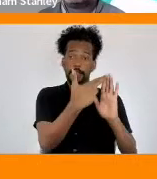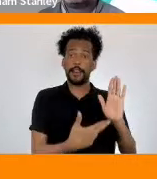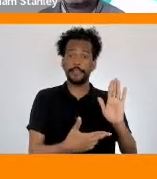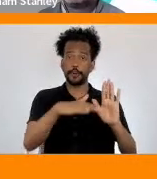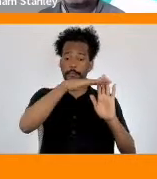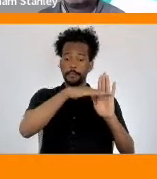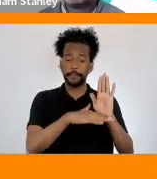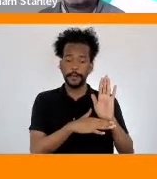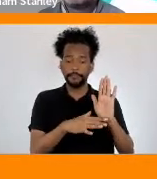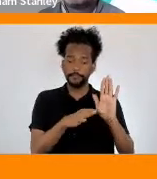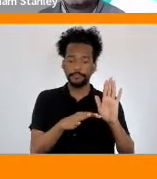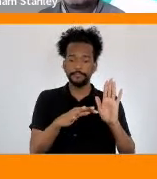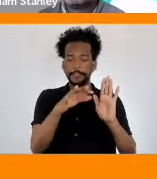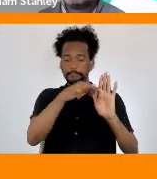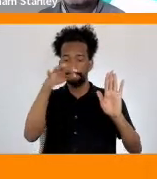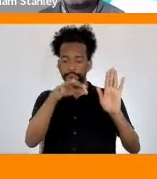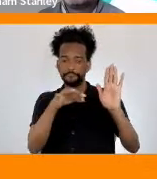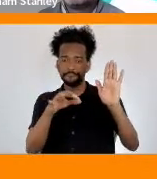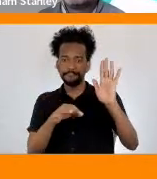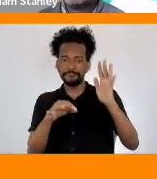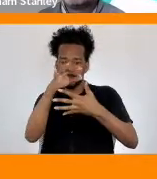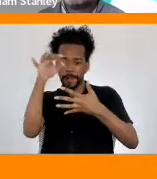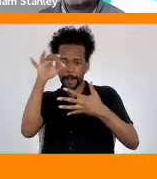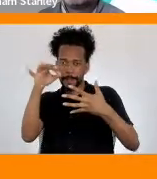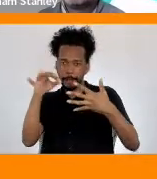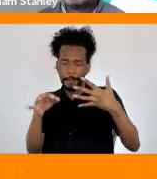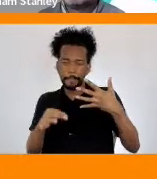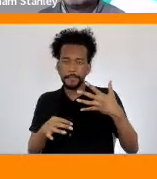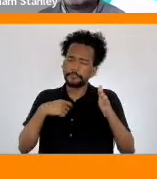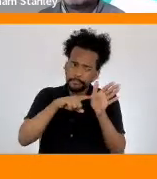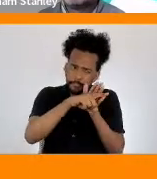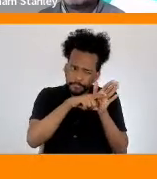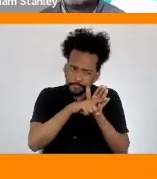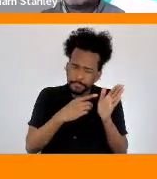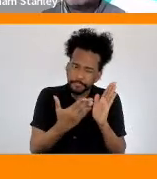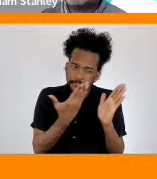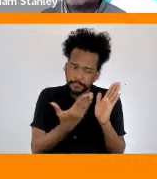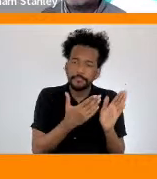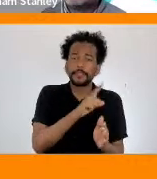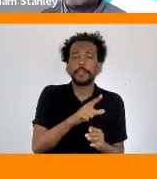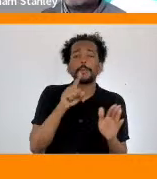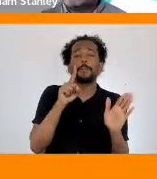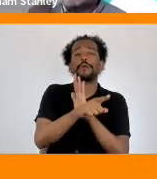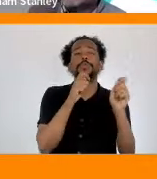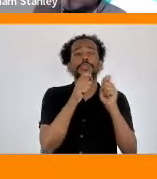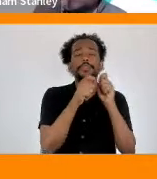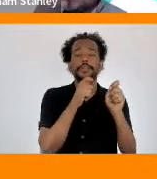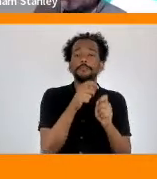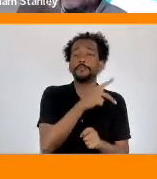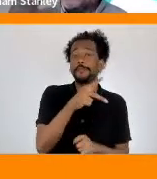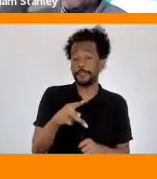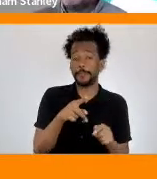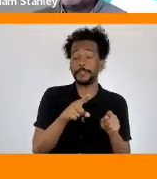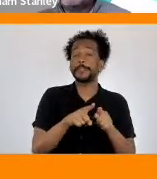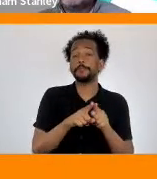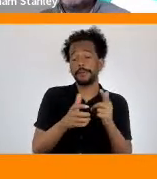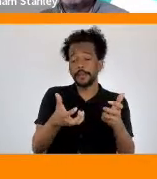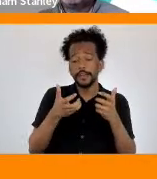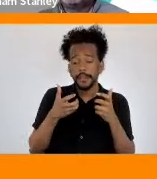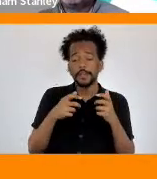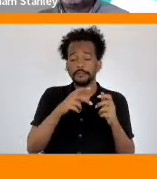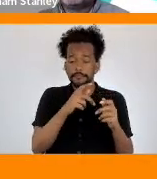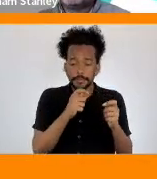looked at the research literature and having asked teachers about their views, we also wanted to consult a range of key stakeholders. So